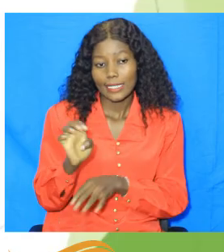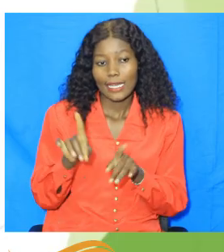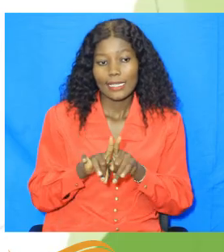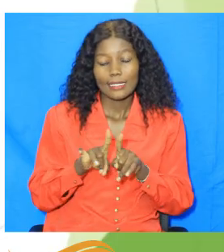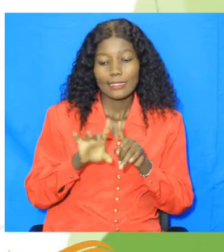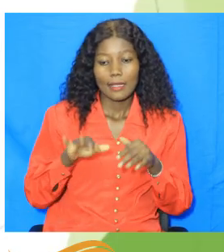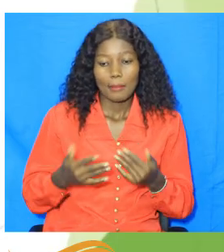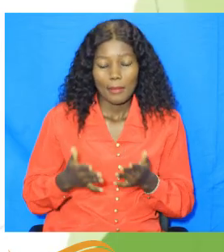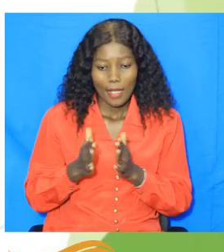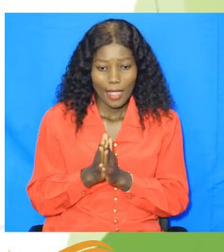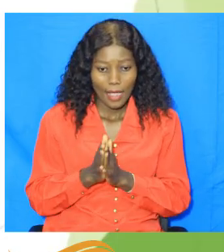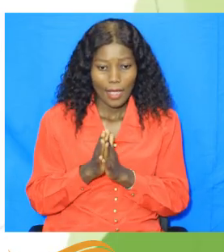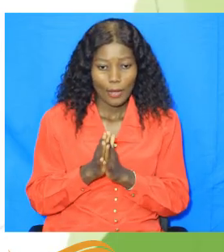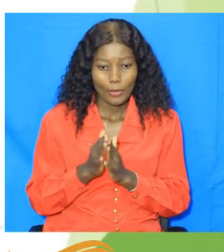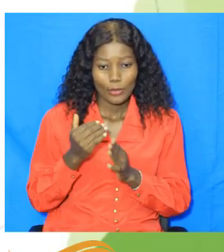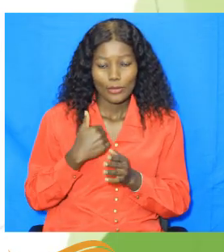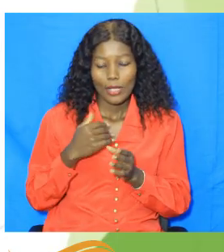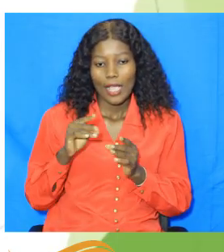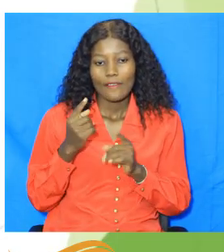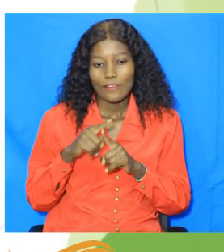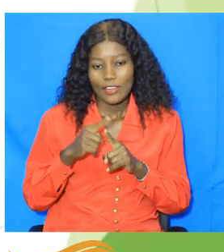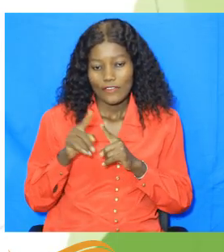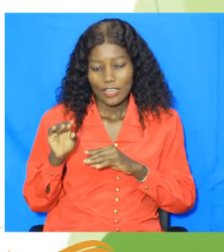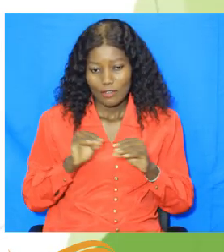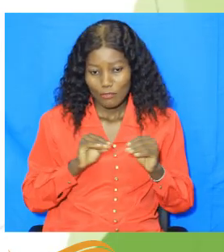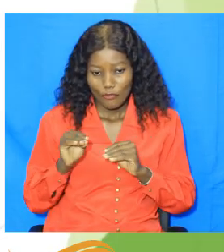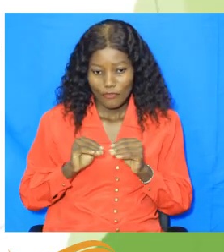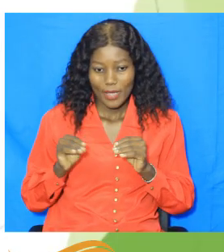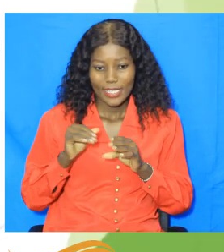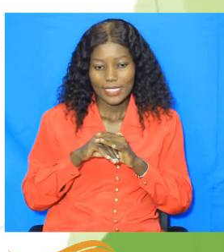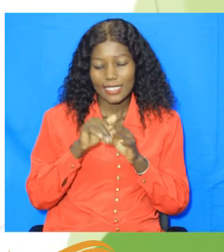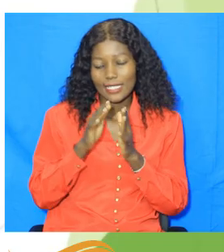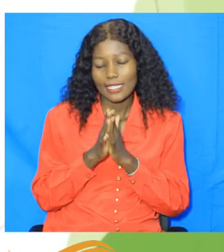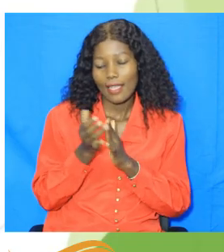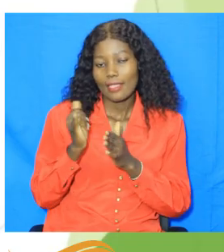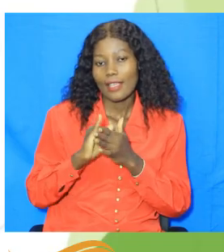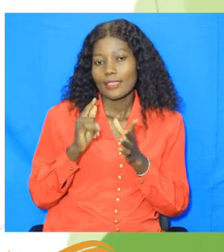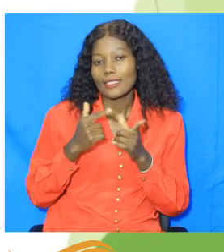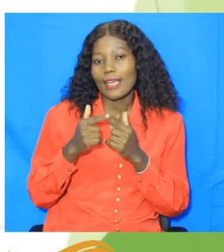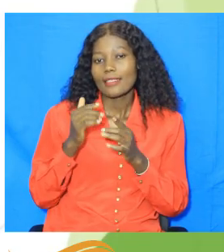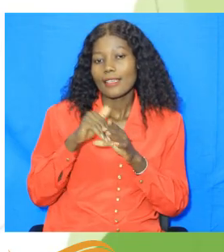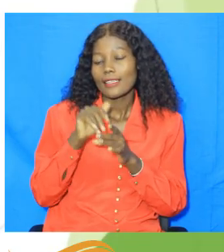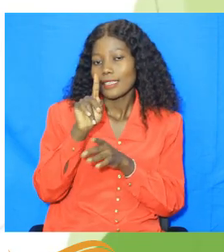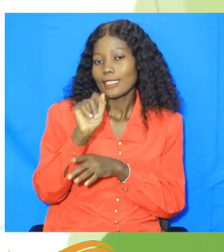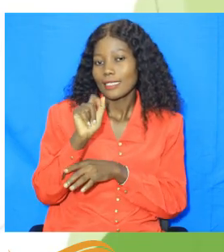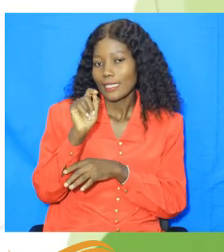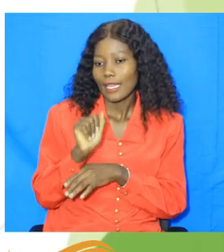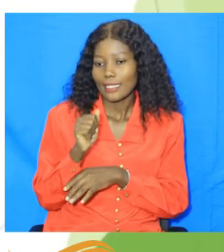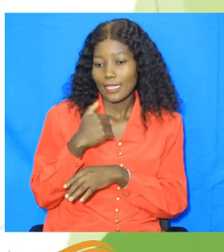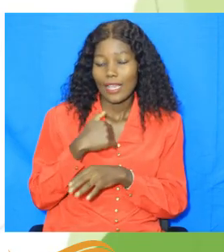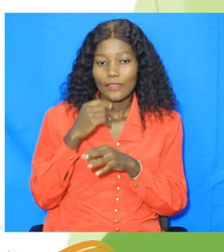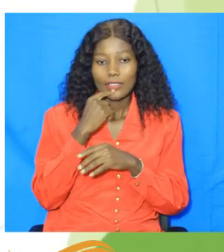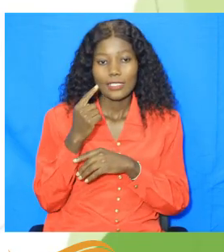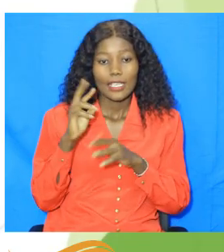to perform different movements in karate. Then in kata, said already, it's